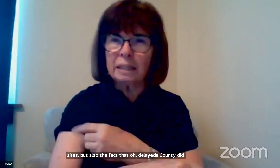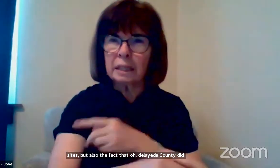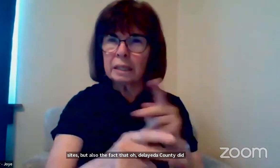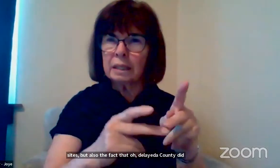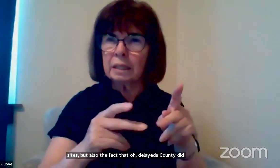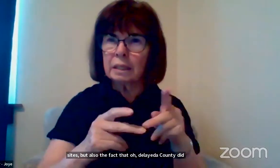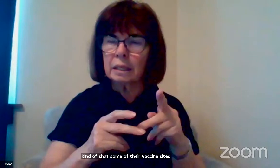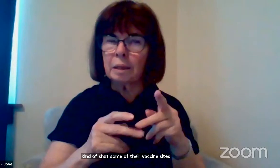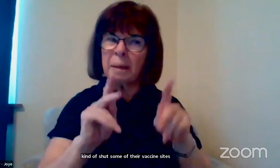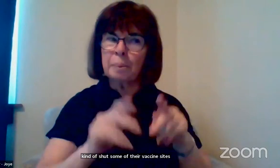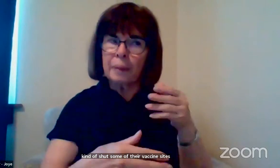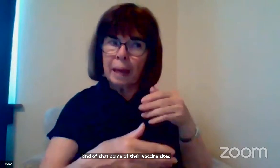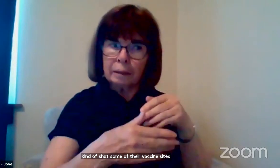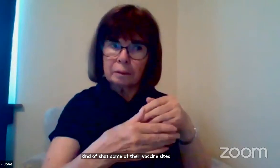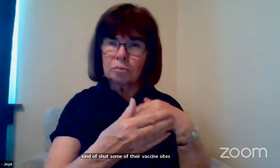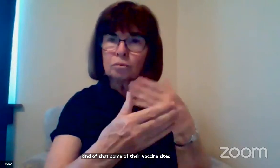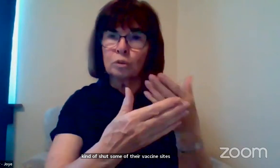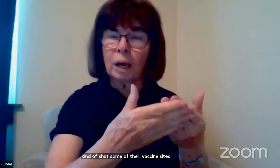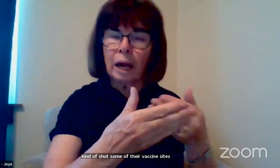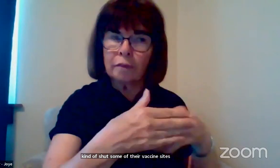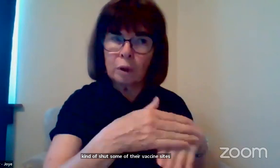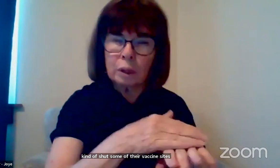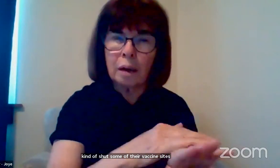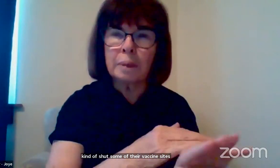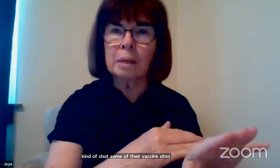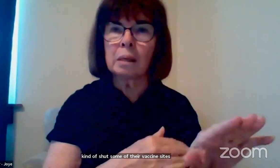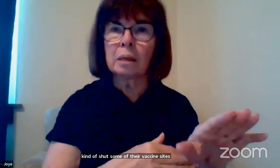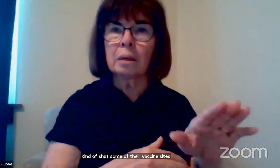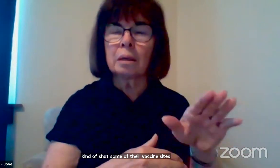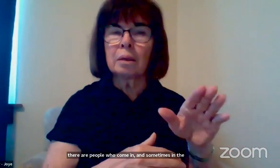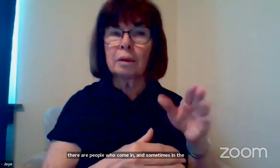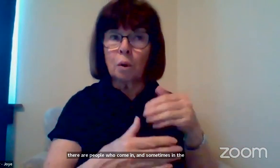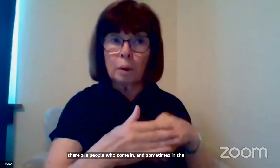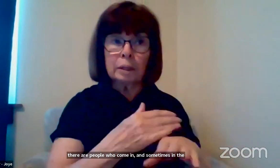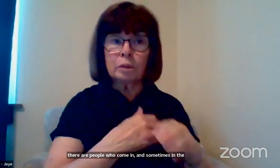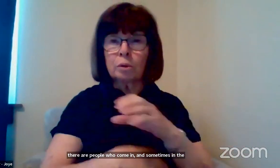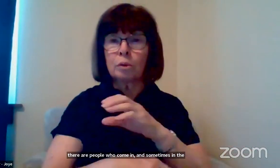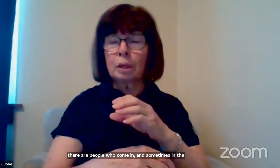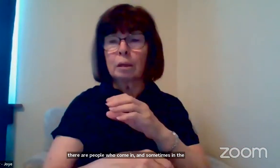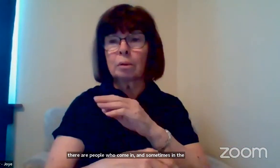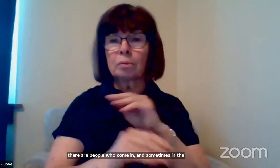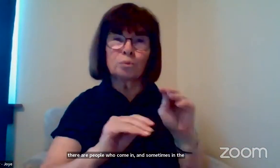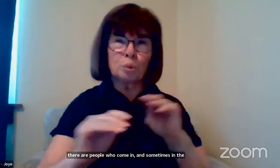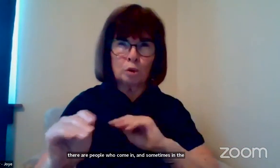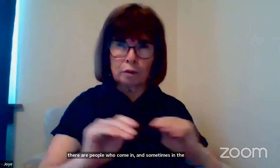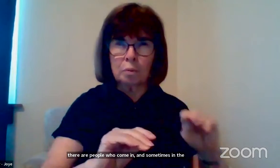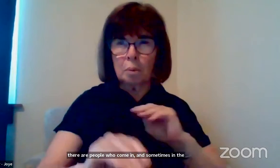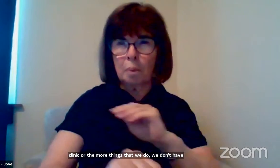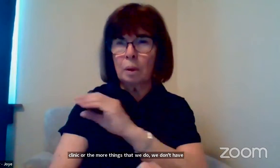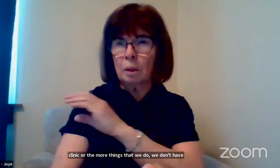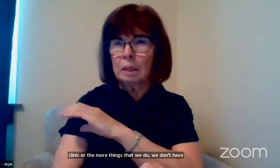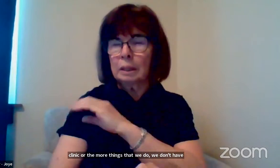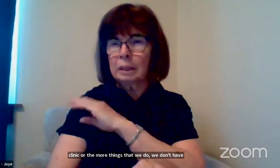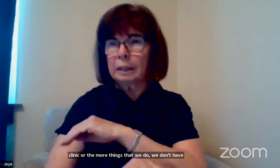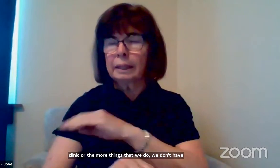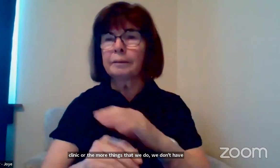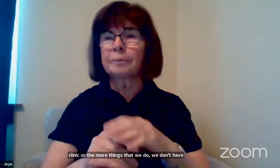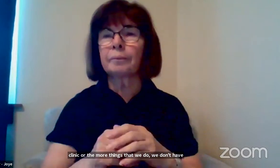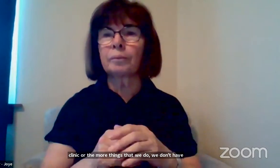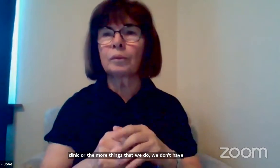come in, and sometimes in the clinic, the mobile clinics that we do, we don't have access to certain sites or to